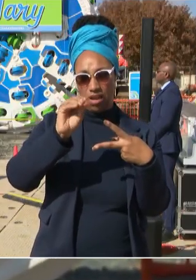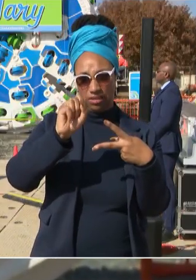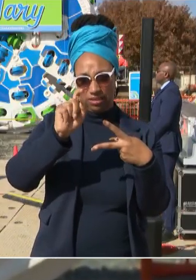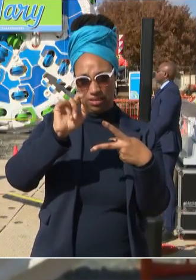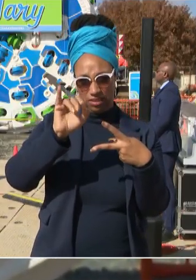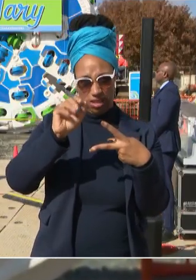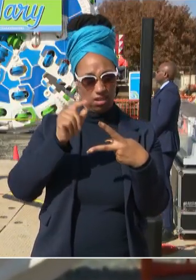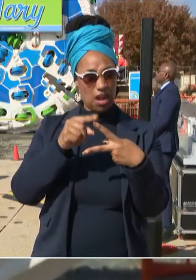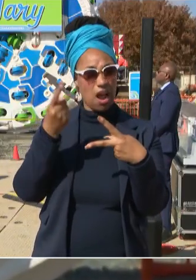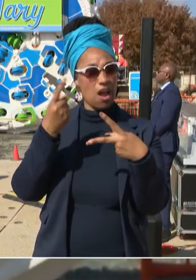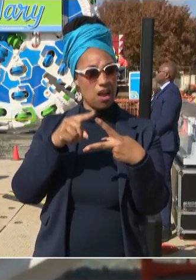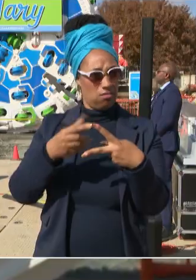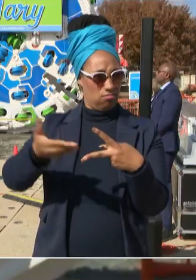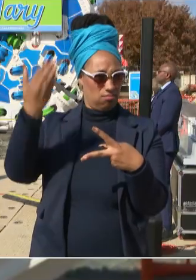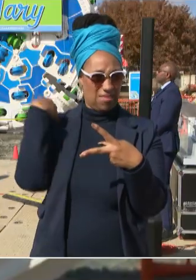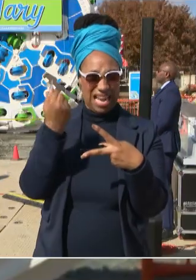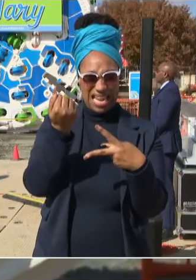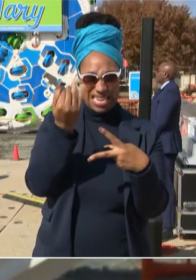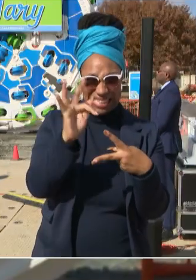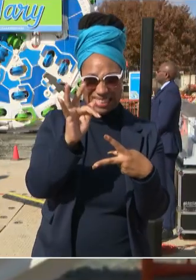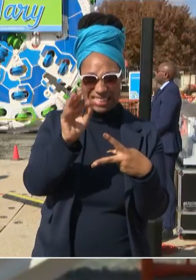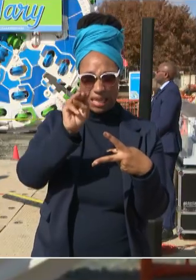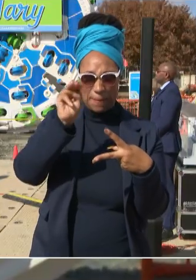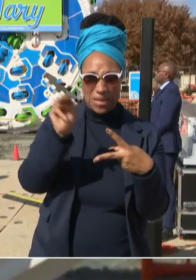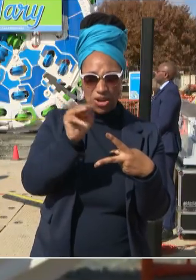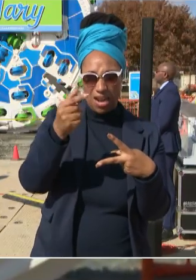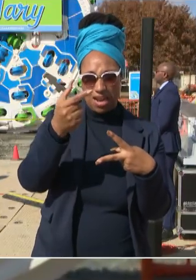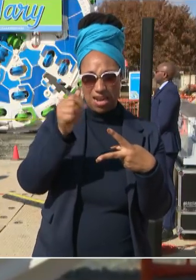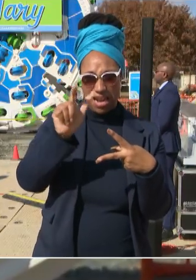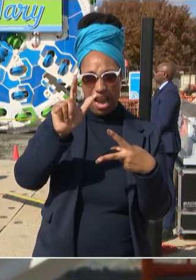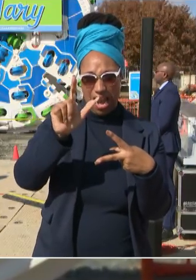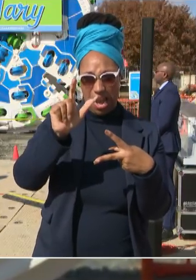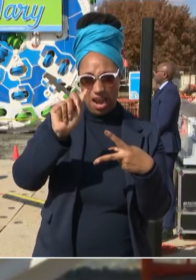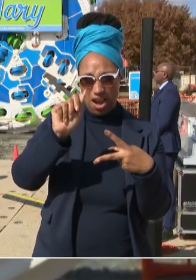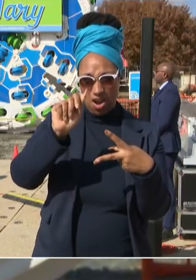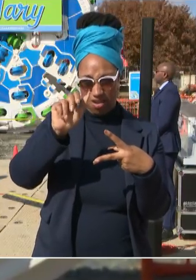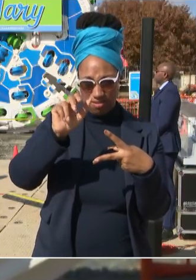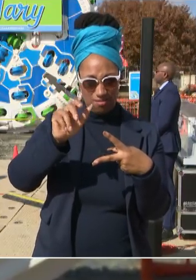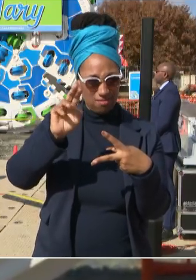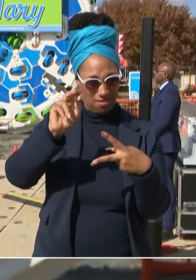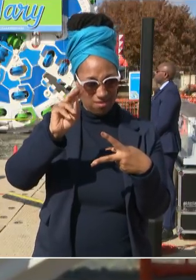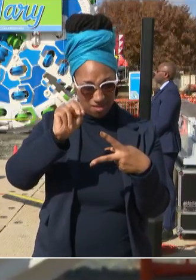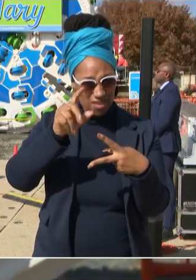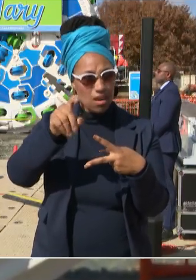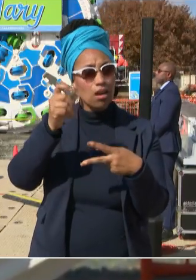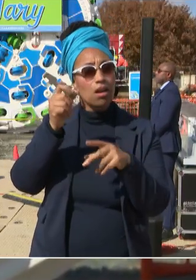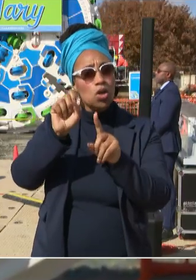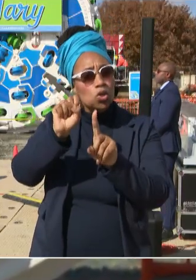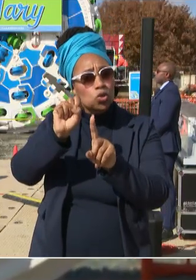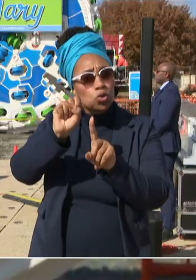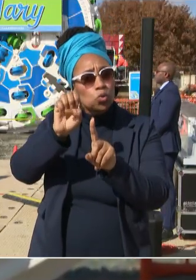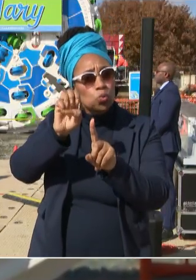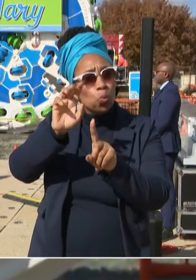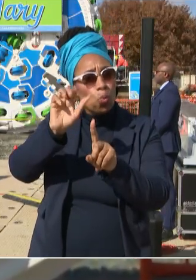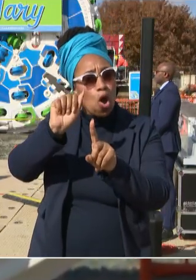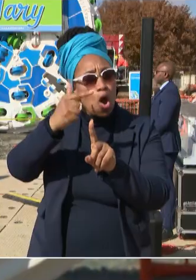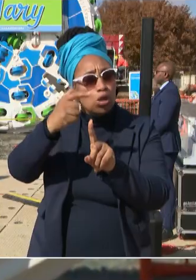tons of trash and debris from reaching the river. That's quite an accomplishment.